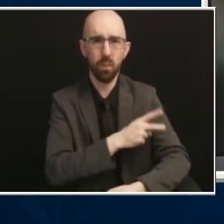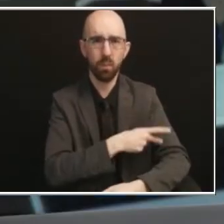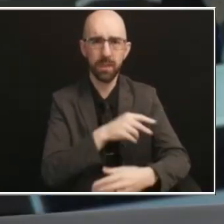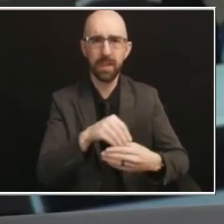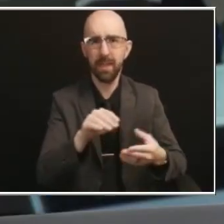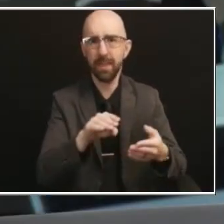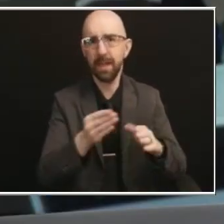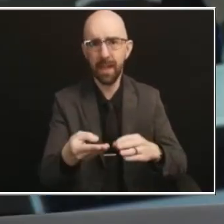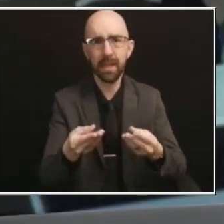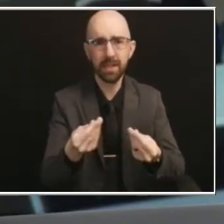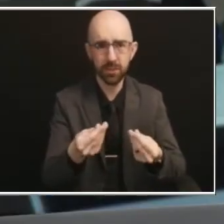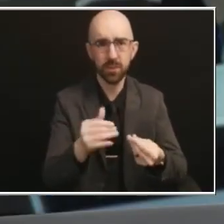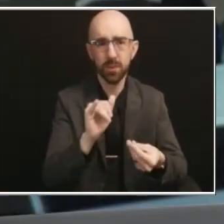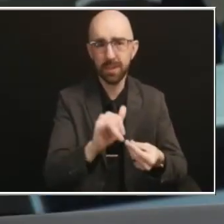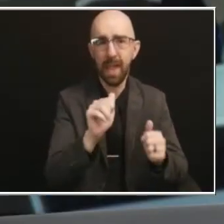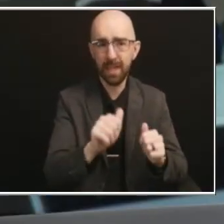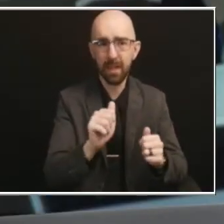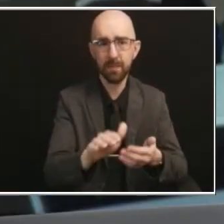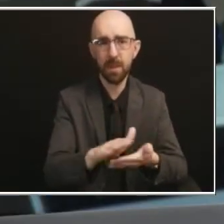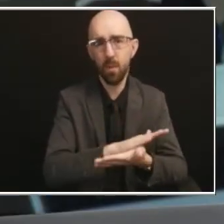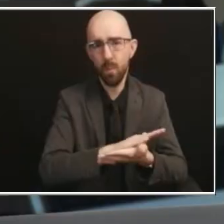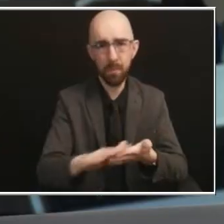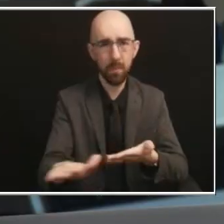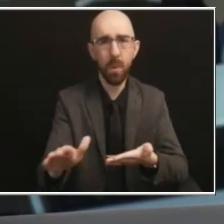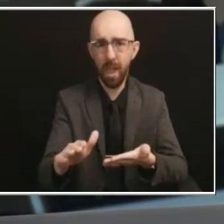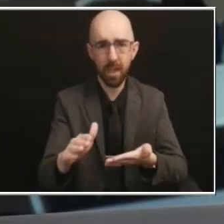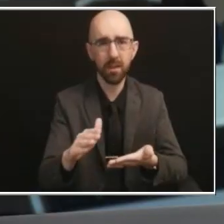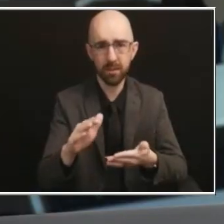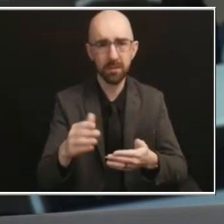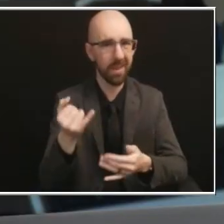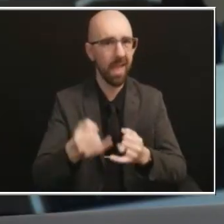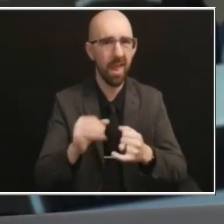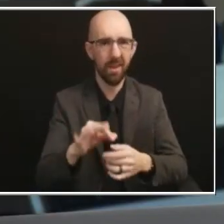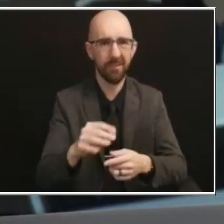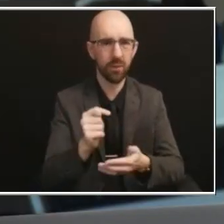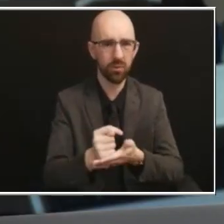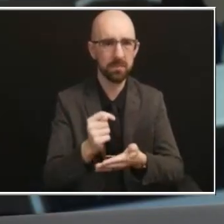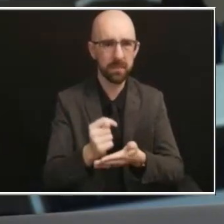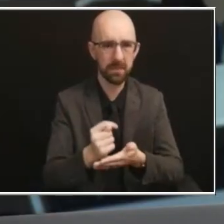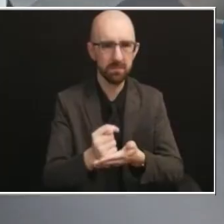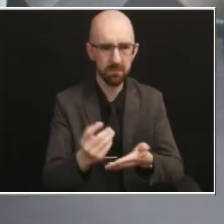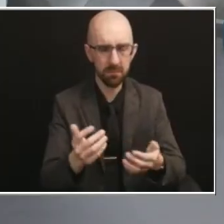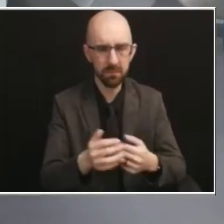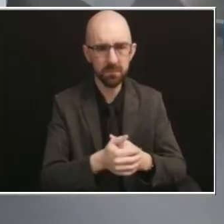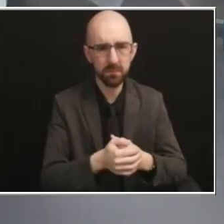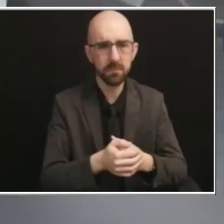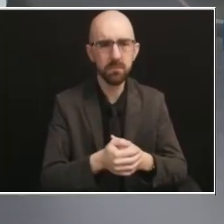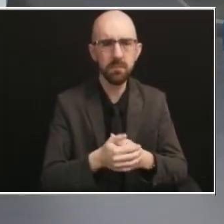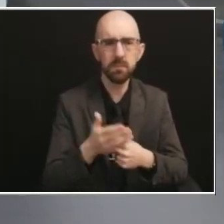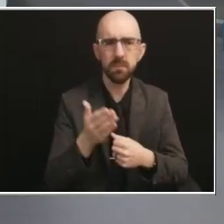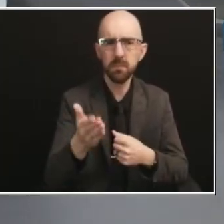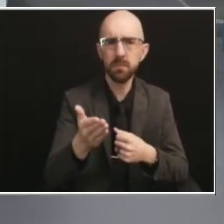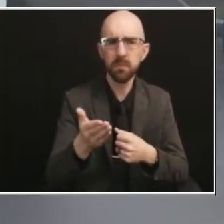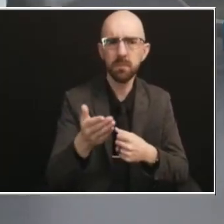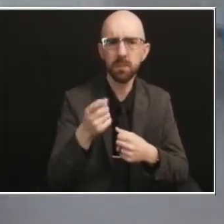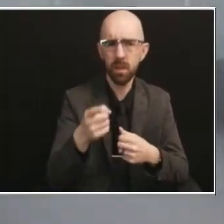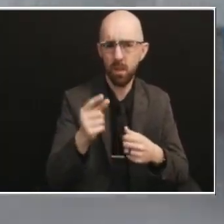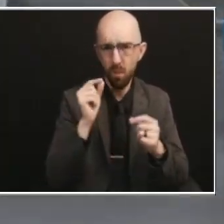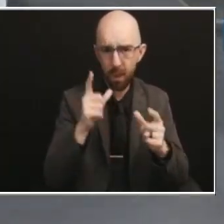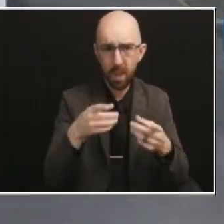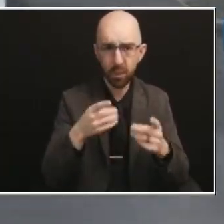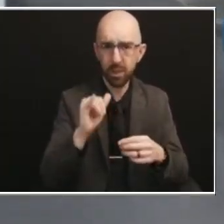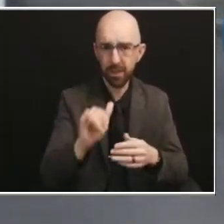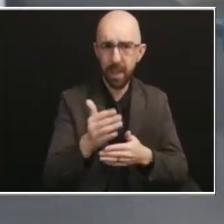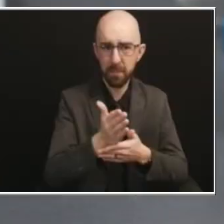dead tissue can be wiped away at the end of the treatment. And Ezra, were you awake during this part or are